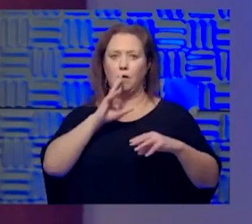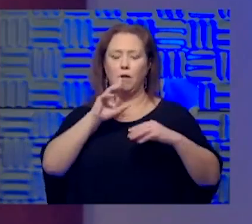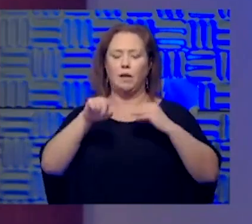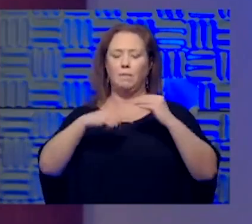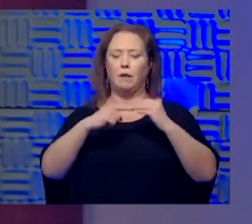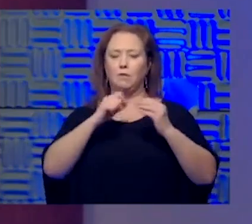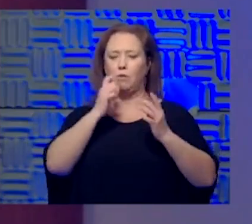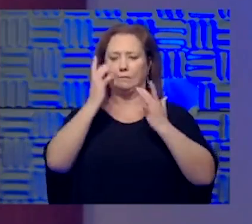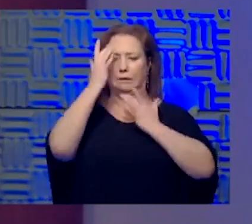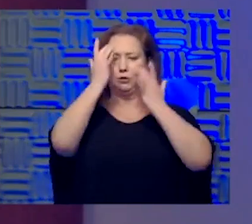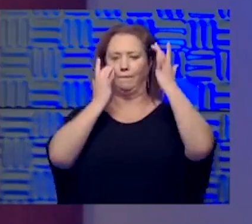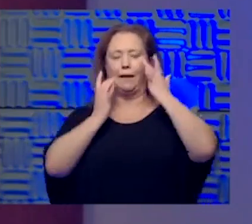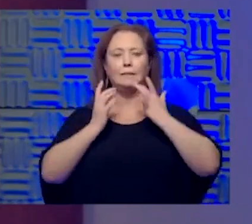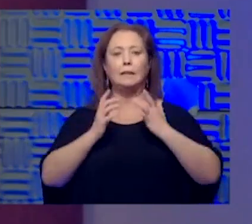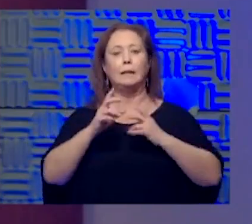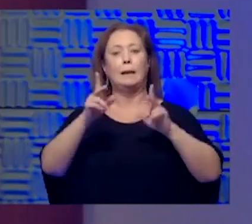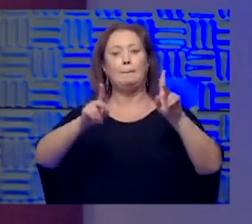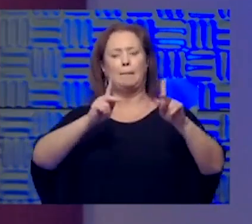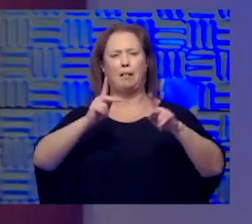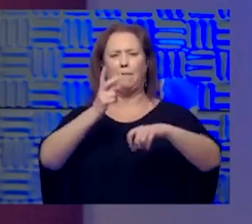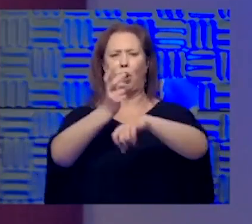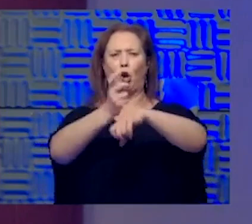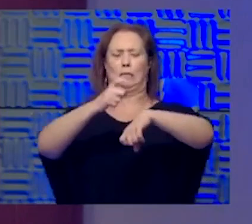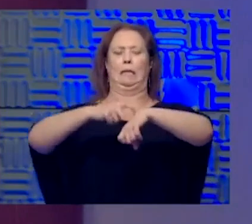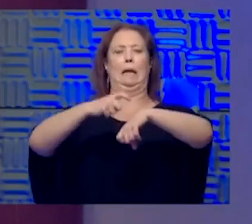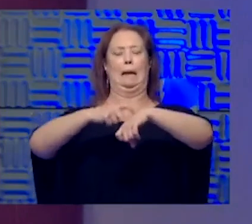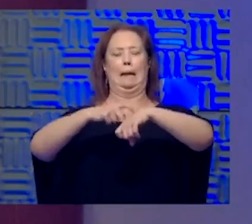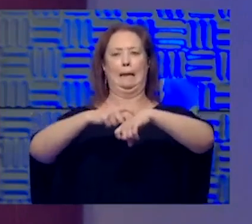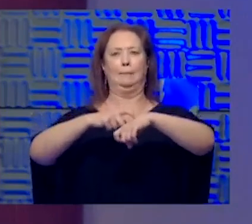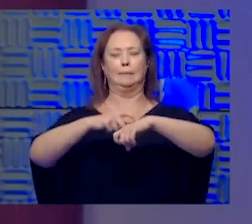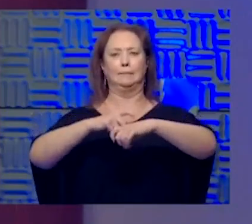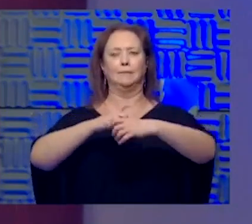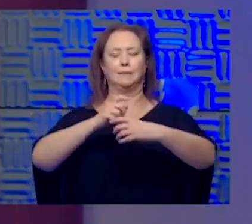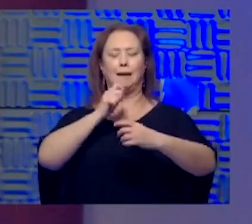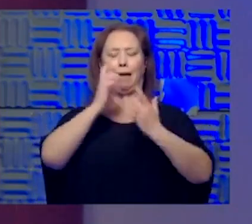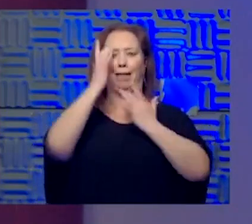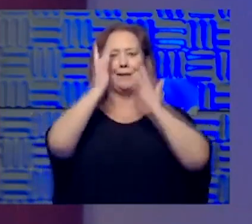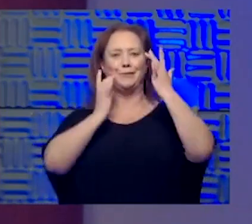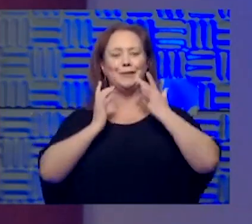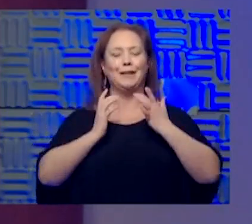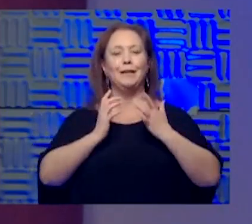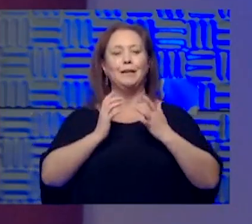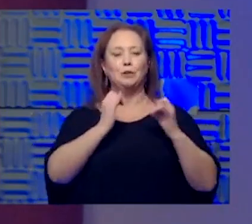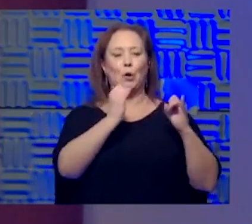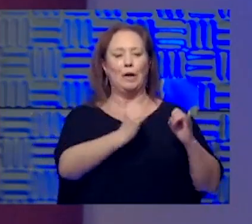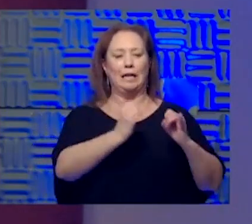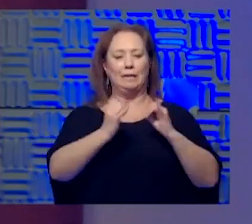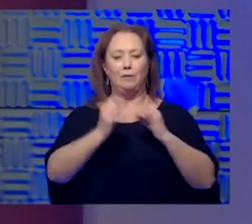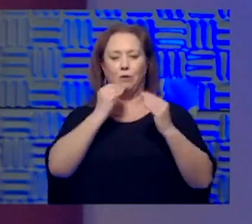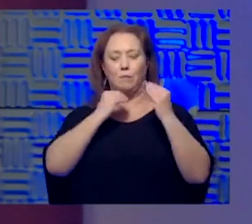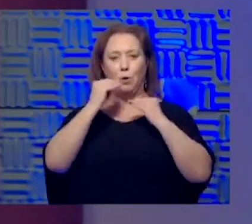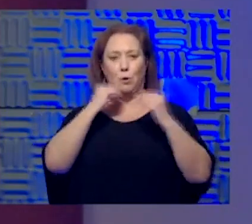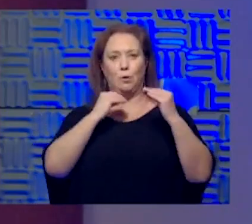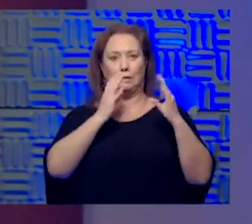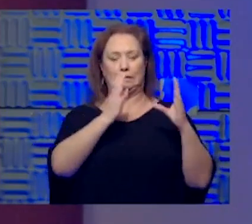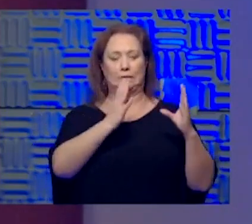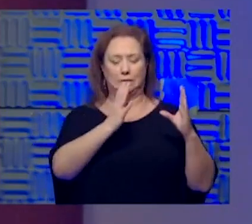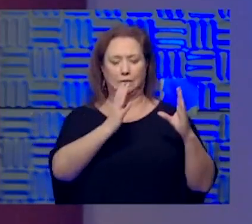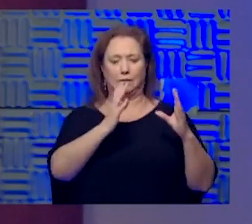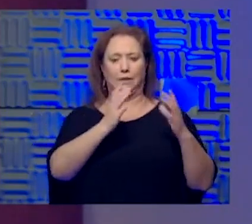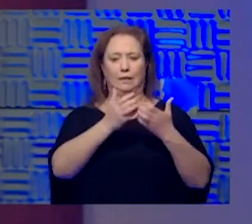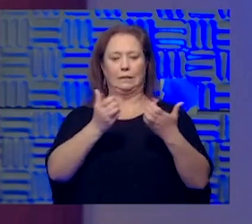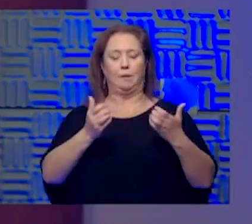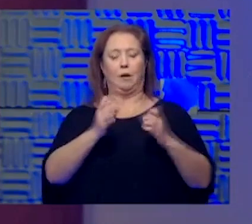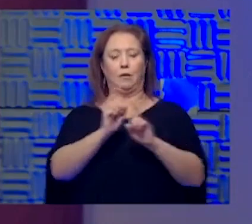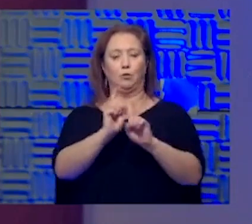about don't touch your face, but people have trouble with that, and so do individualized meals if you're getting together with the family and